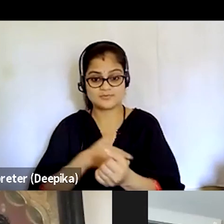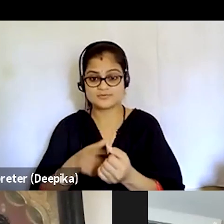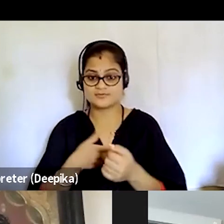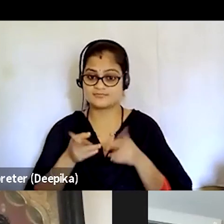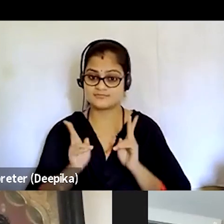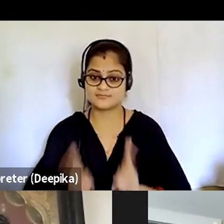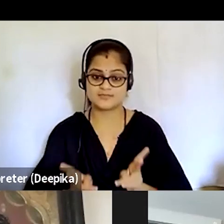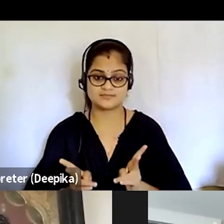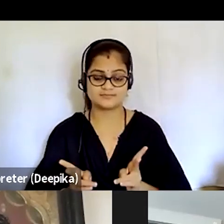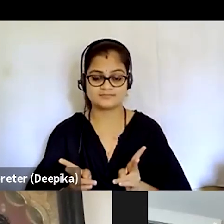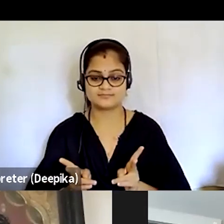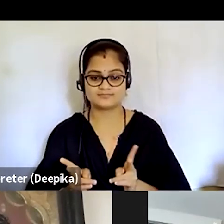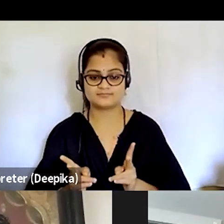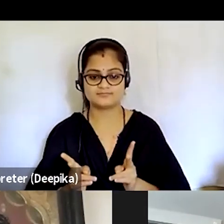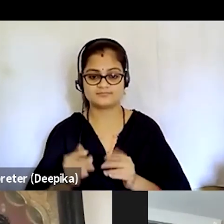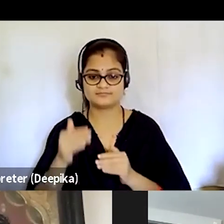but